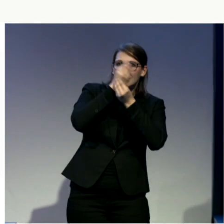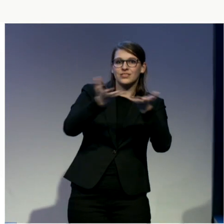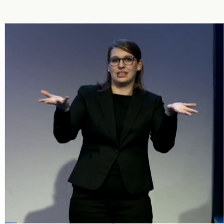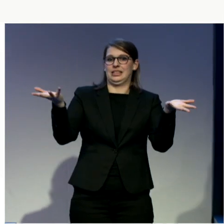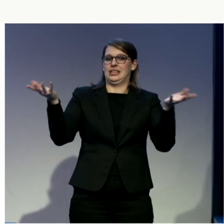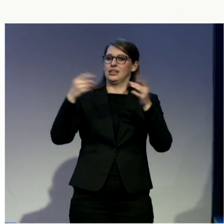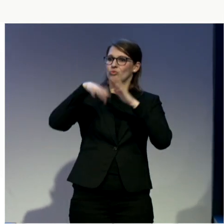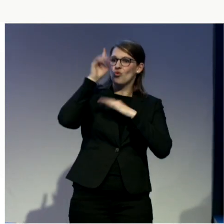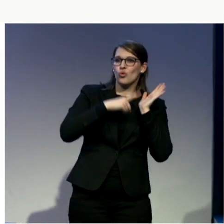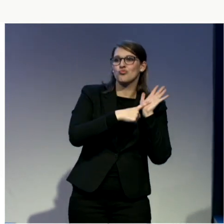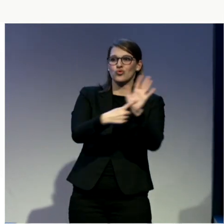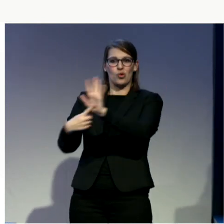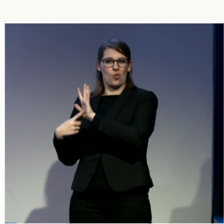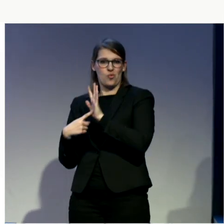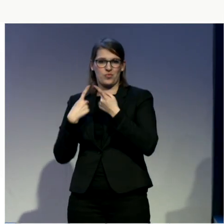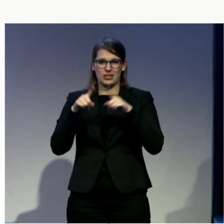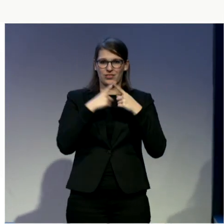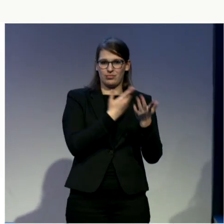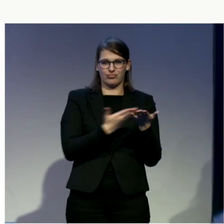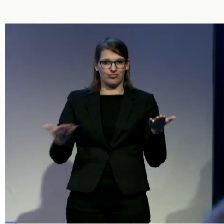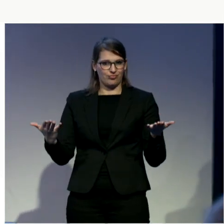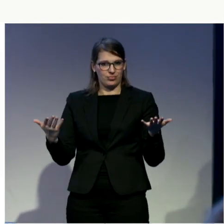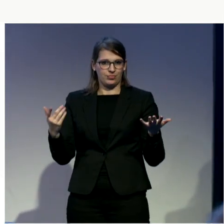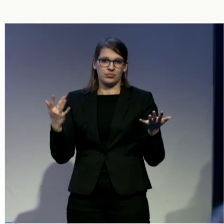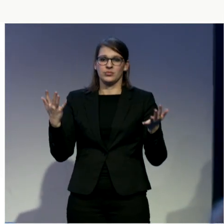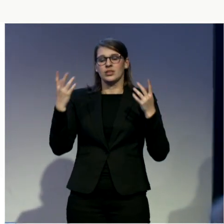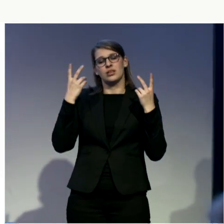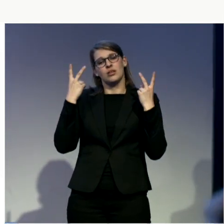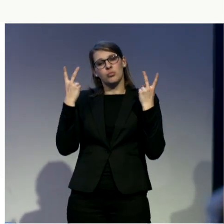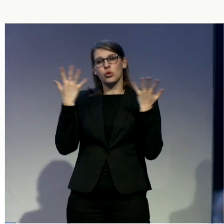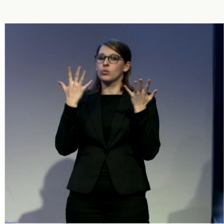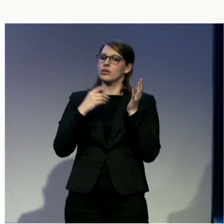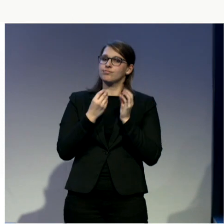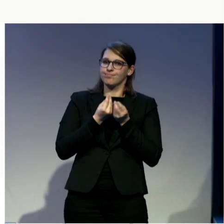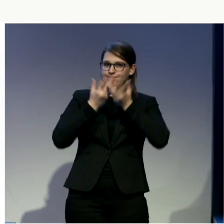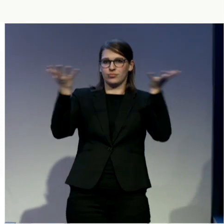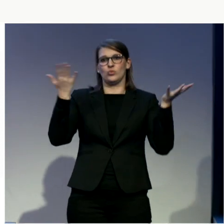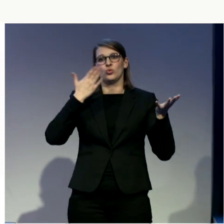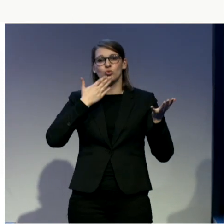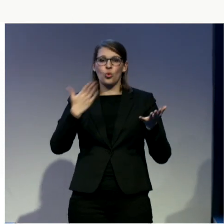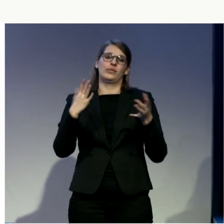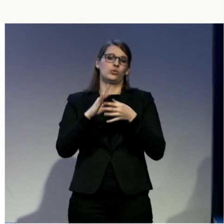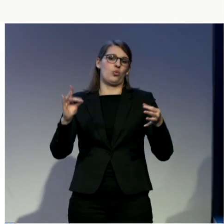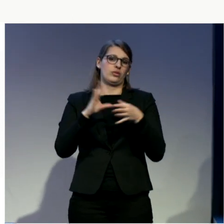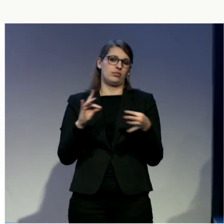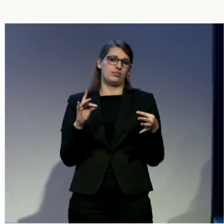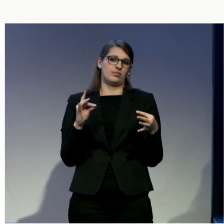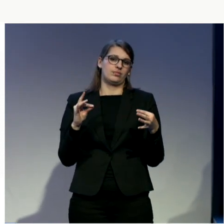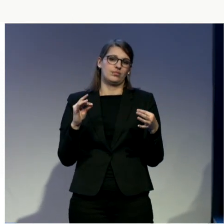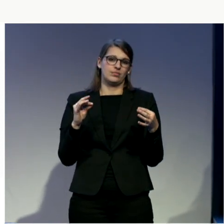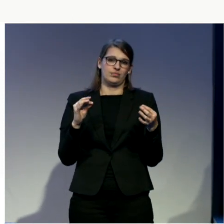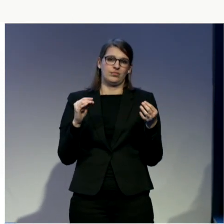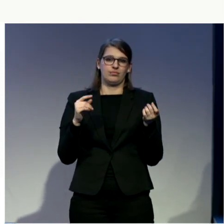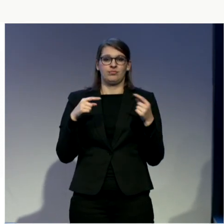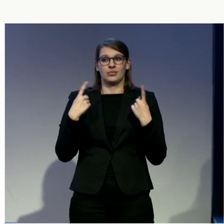keep pushing good narratives, good stories, entertaining products, the rest of the world is going to